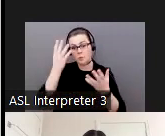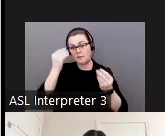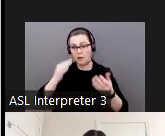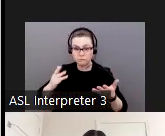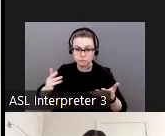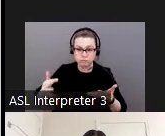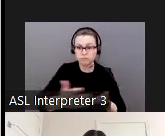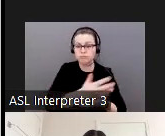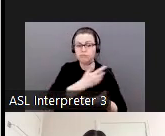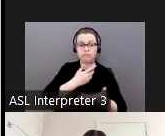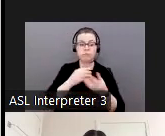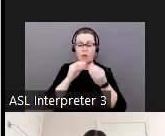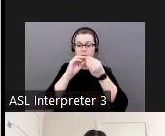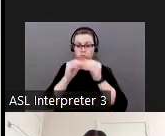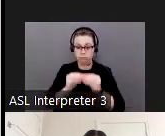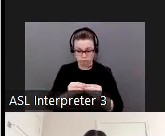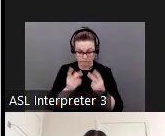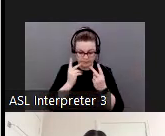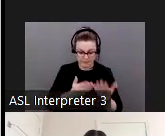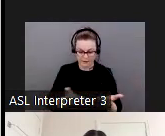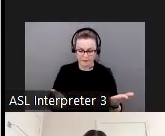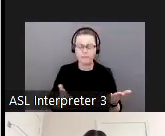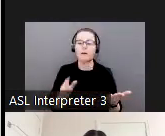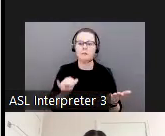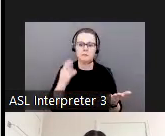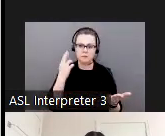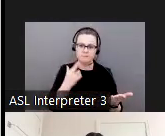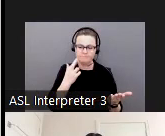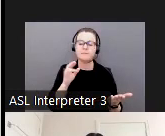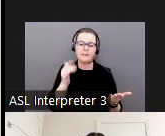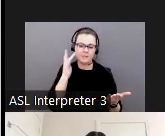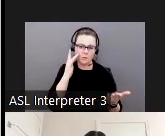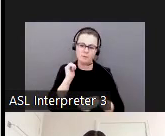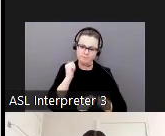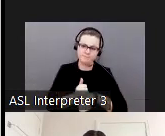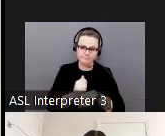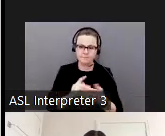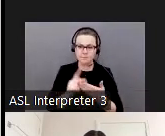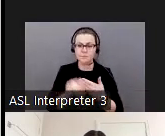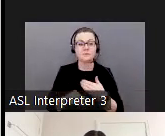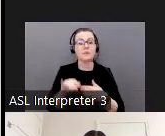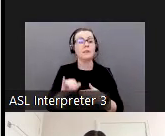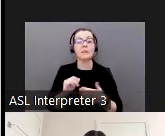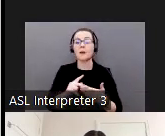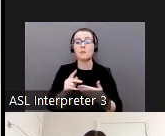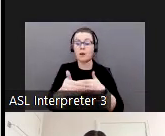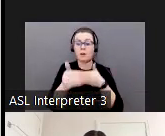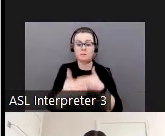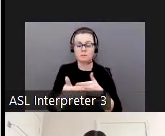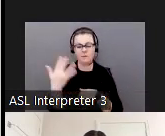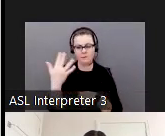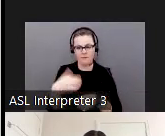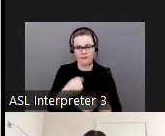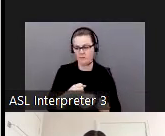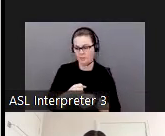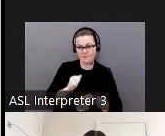figures are why we initiated our project. So it started in 2021. It's a 5-year nationwide project that is funded